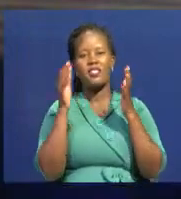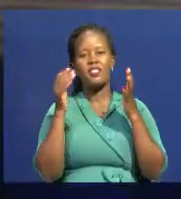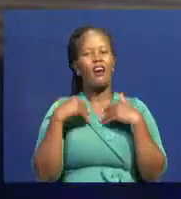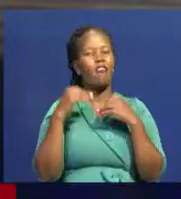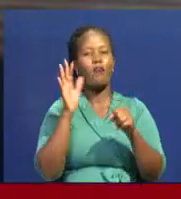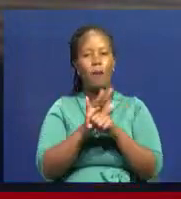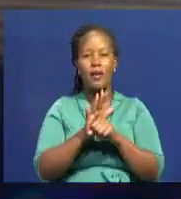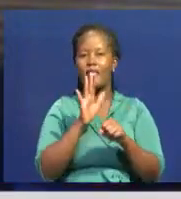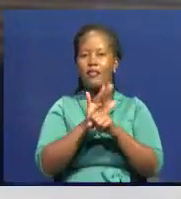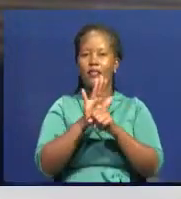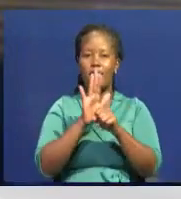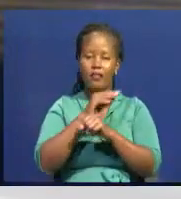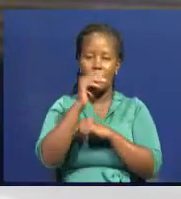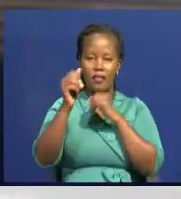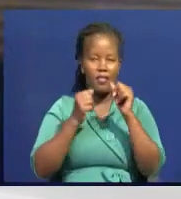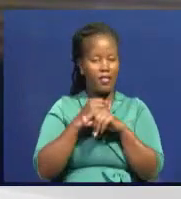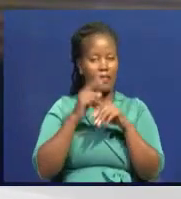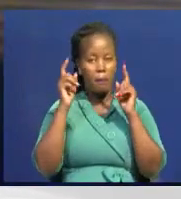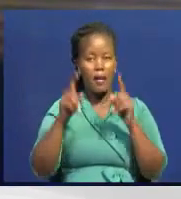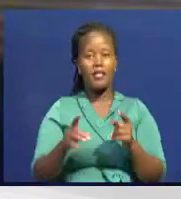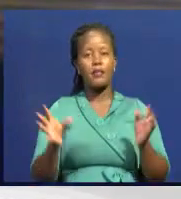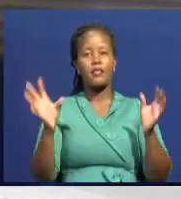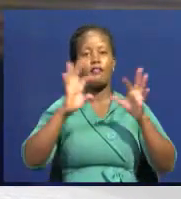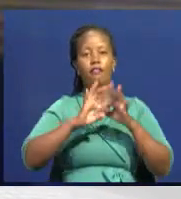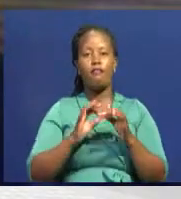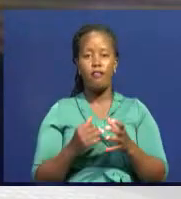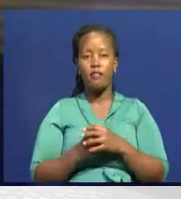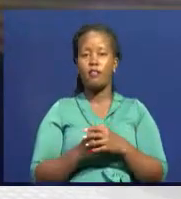be filled. Because when you find